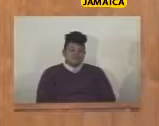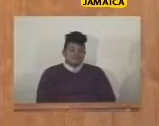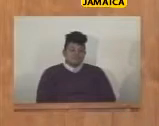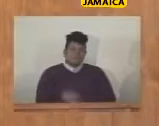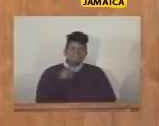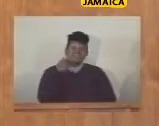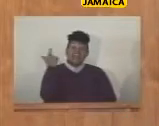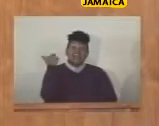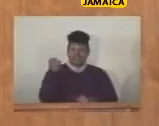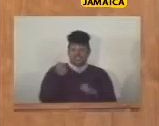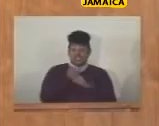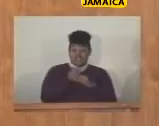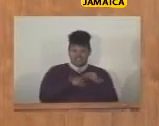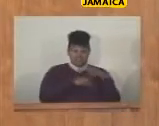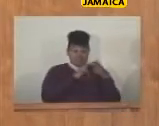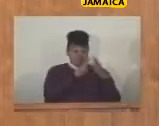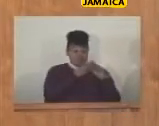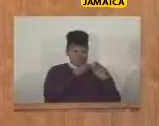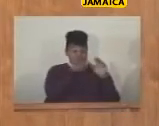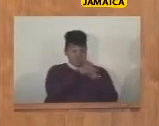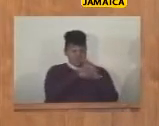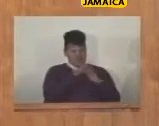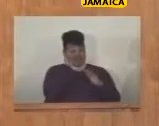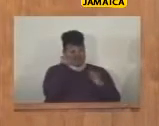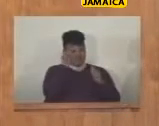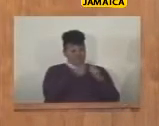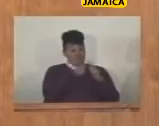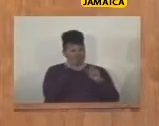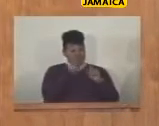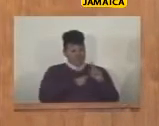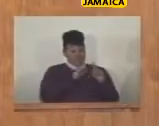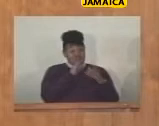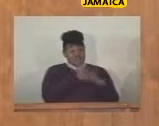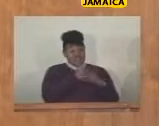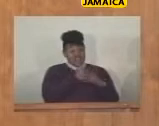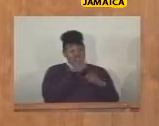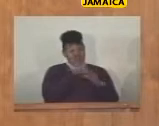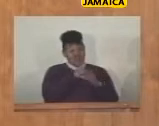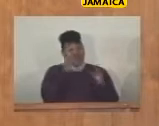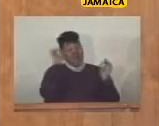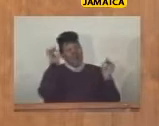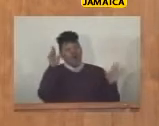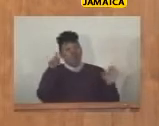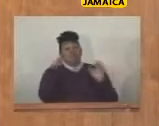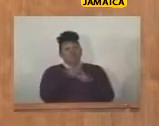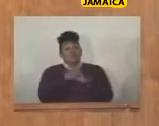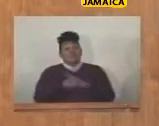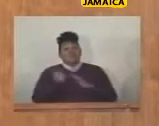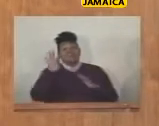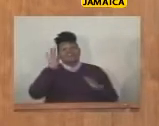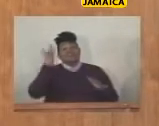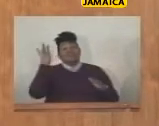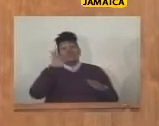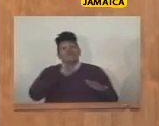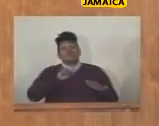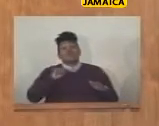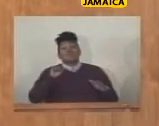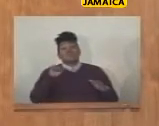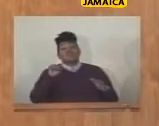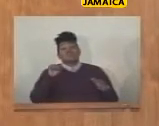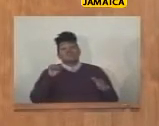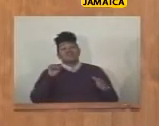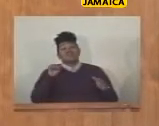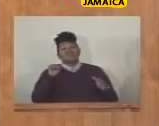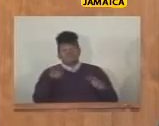Based on the number of murders for the first month of this year, including the horrible murder of the 97-year-old journalist